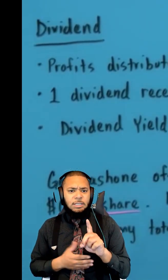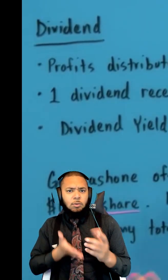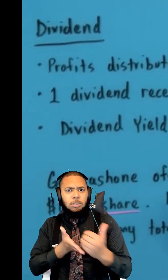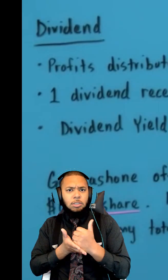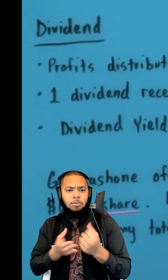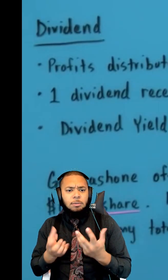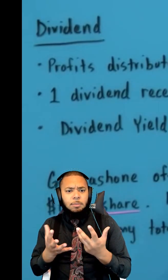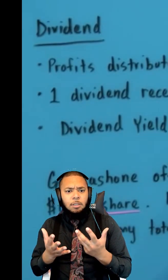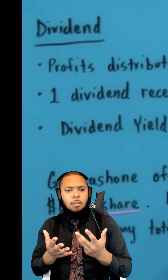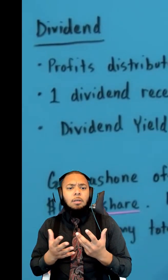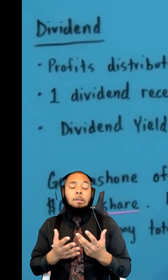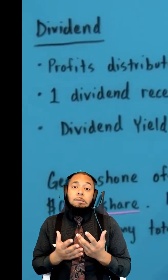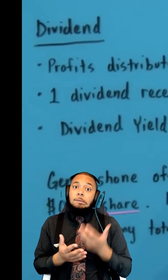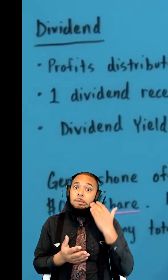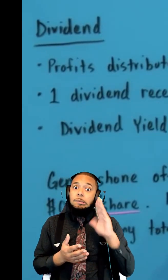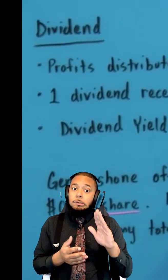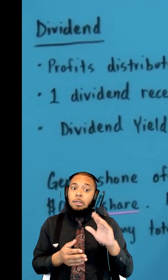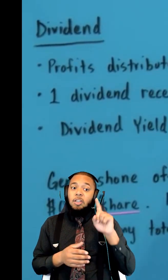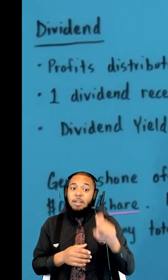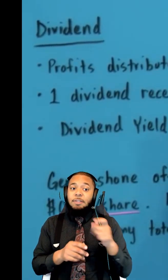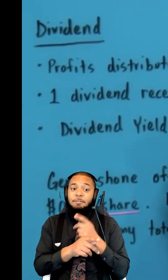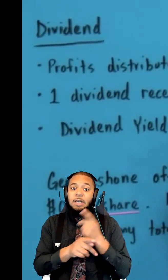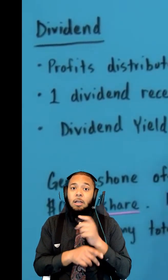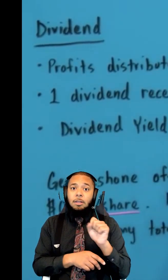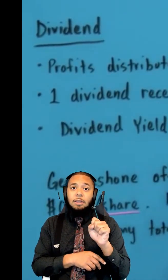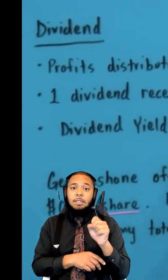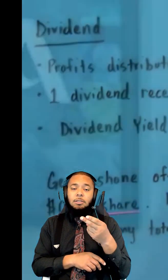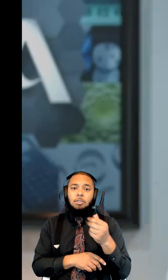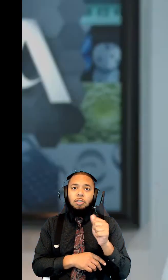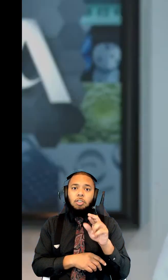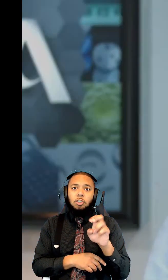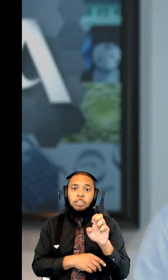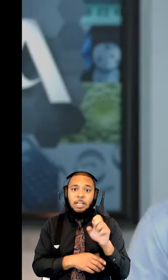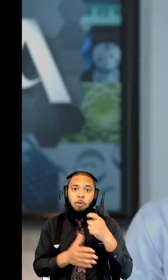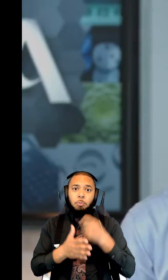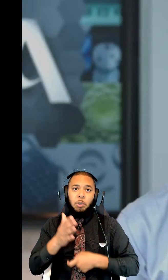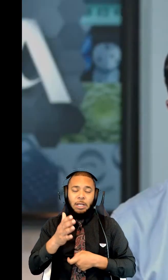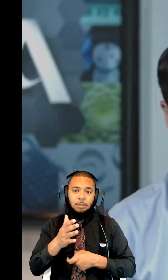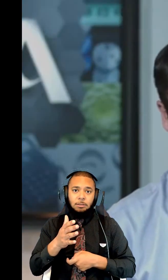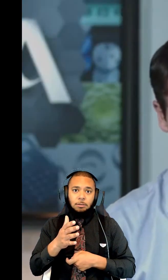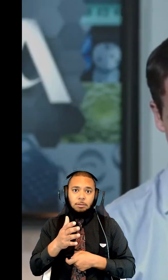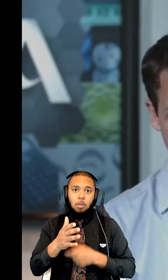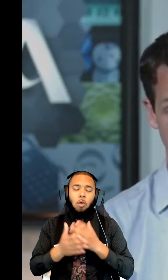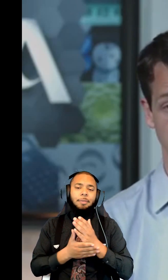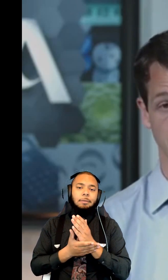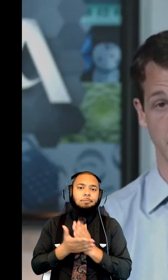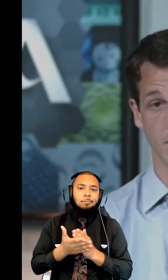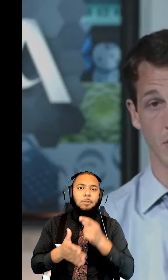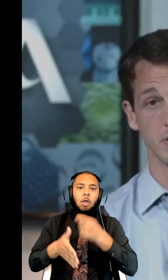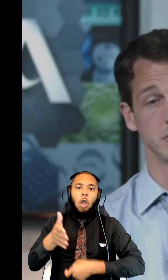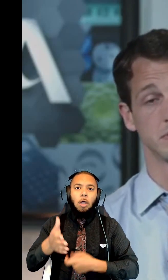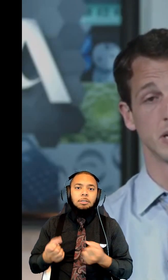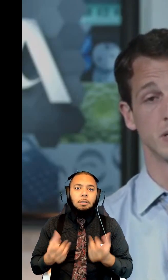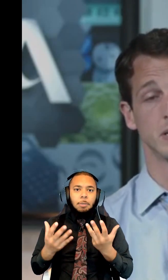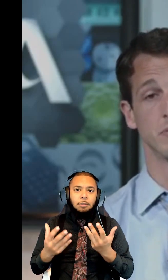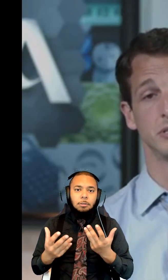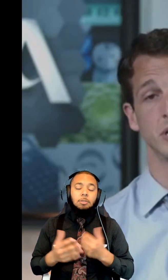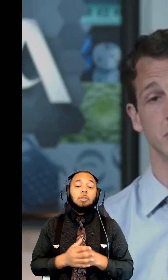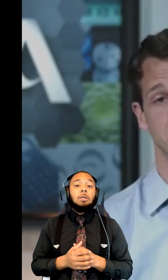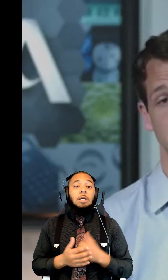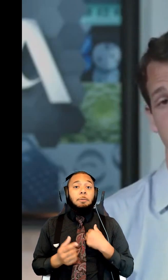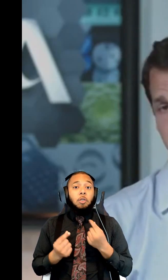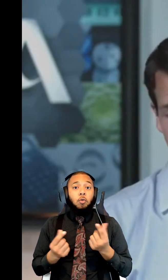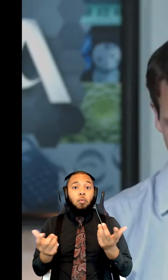yield, we need the share price right here. So I was just going to hop on my phone and take a look